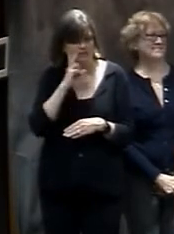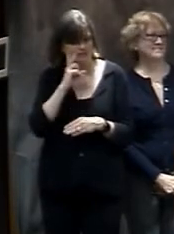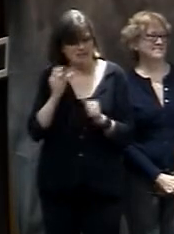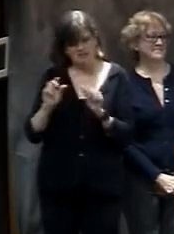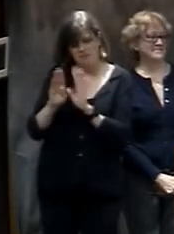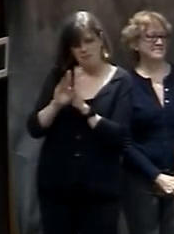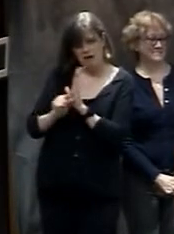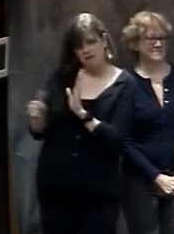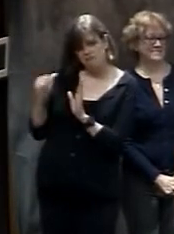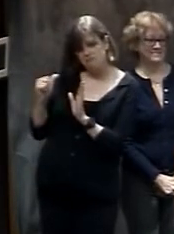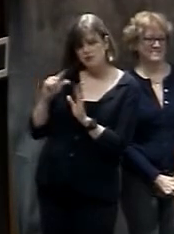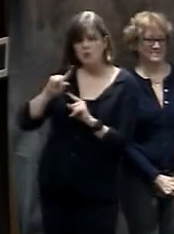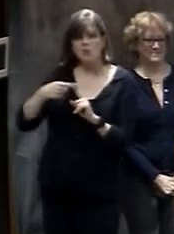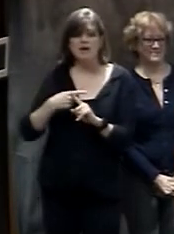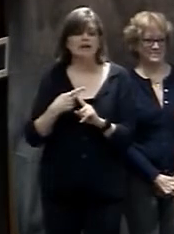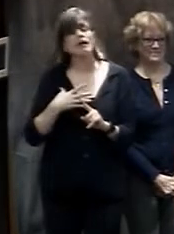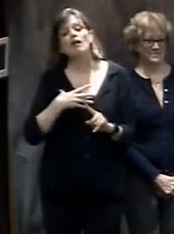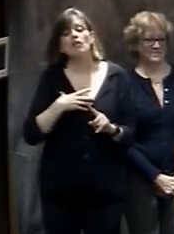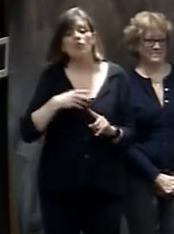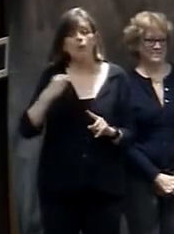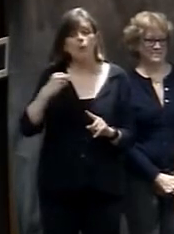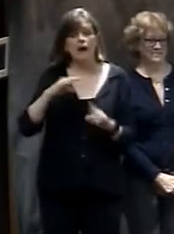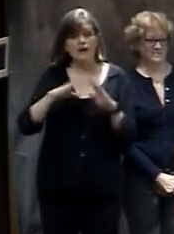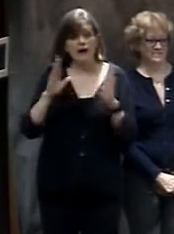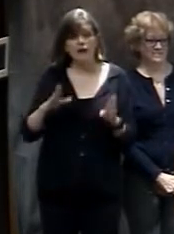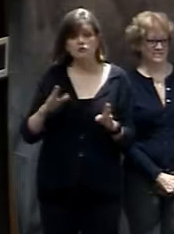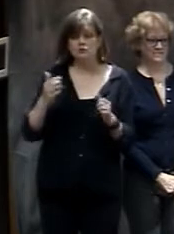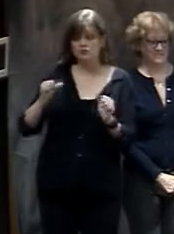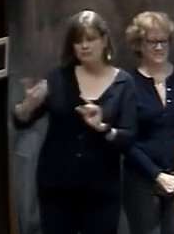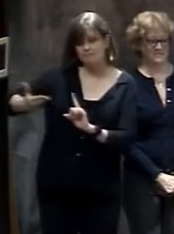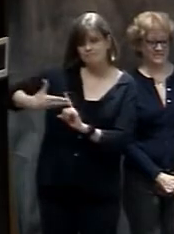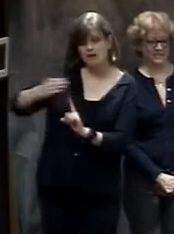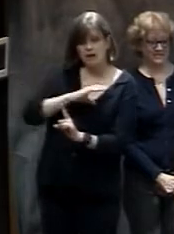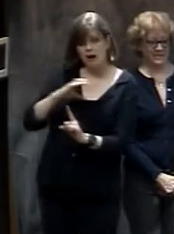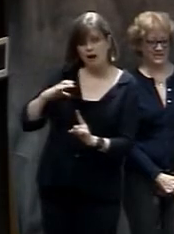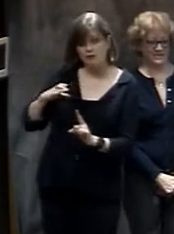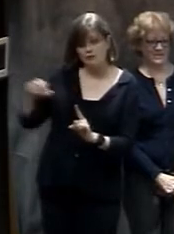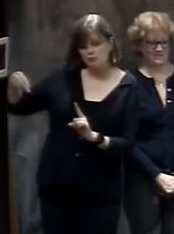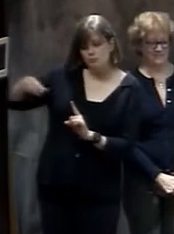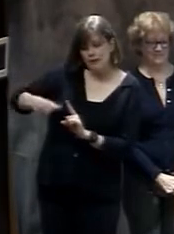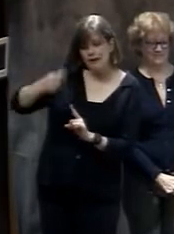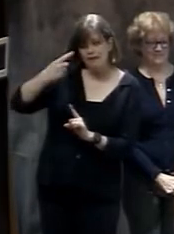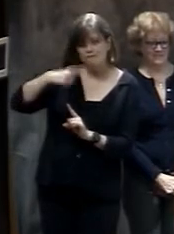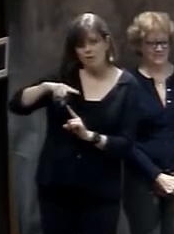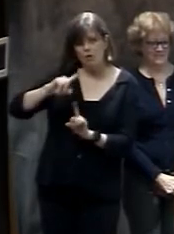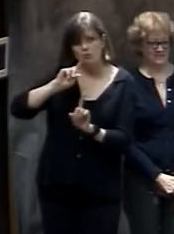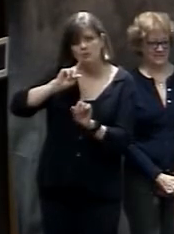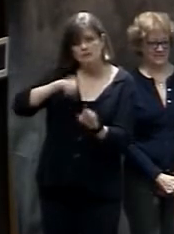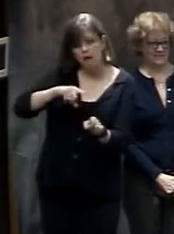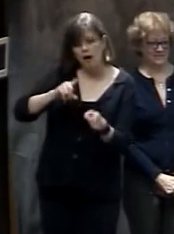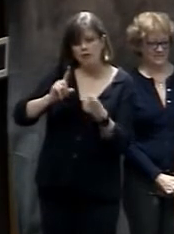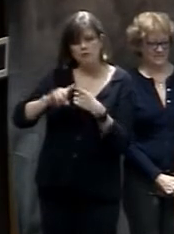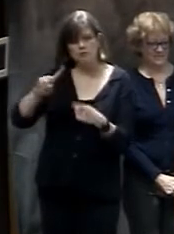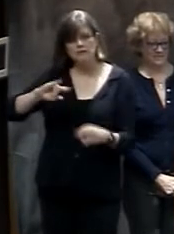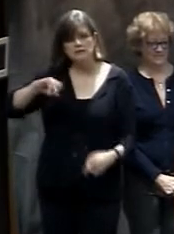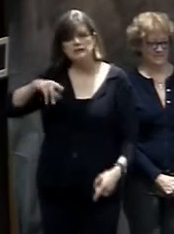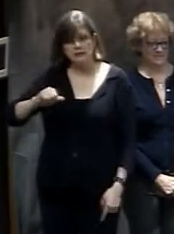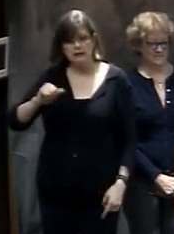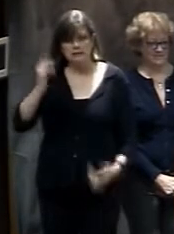House was making the case to Congress to fund a response to the Zika pandemic. And that eventually